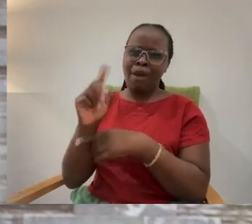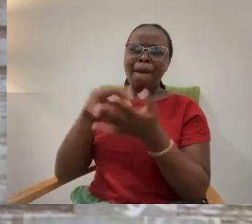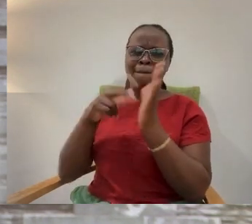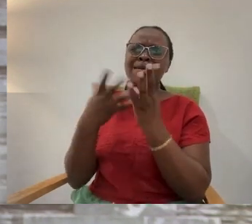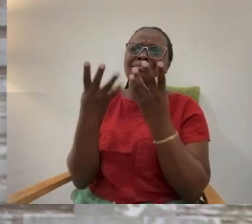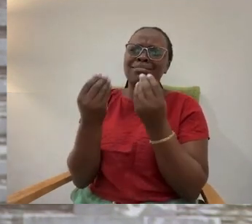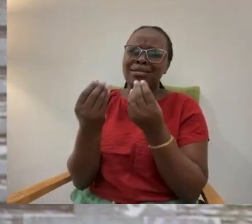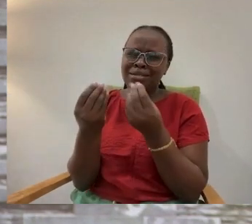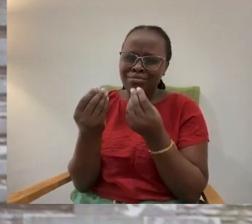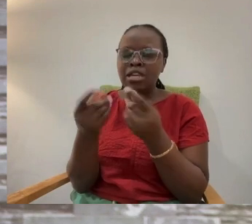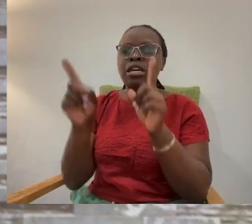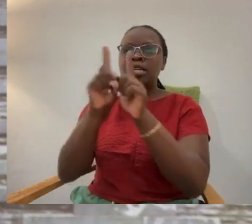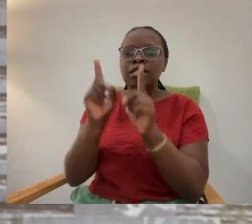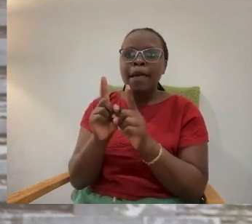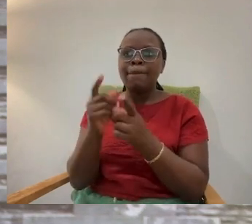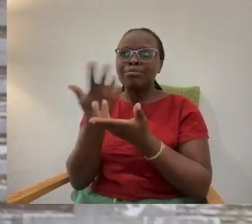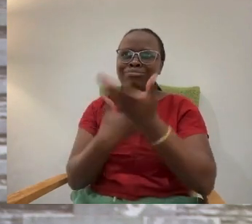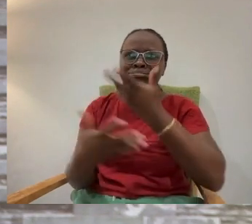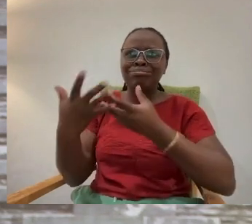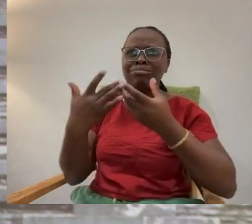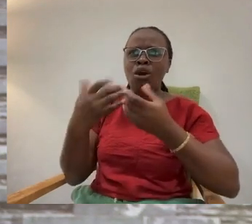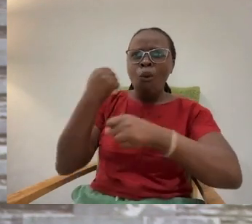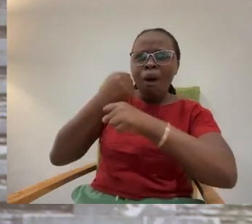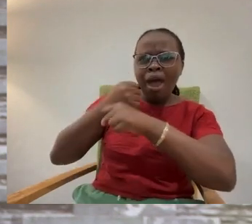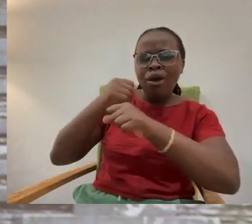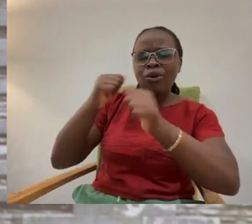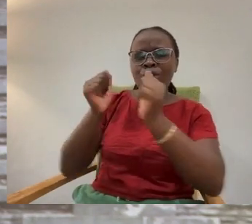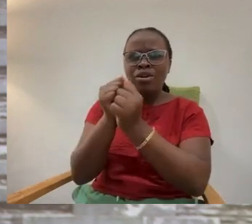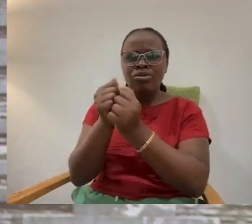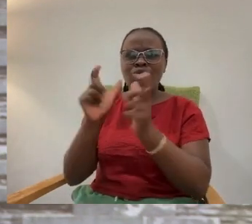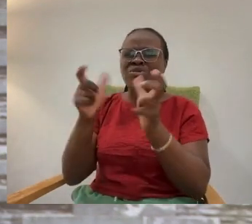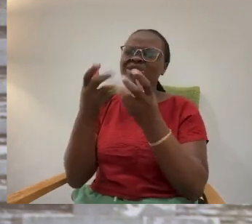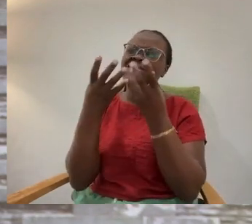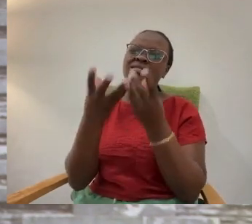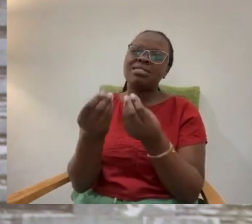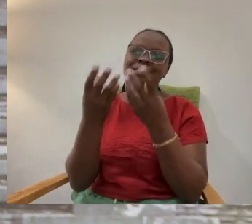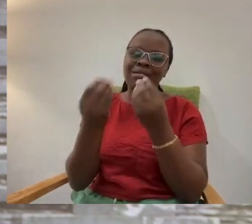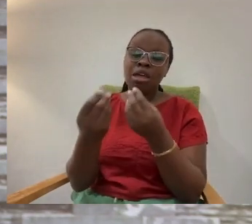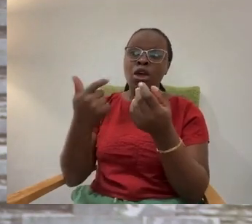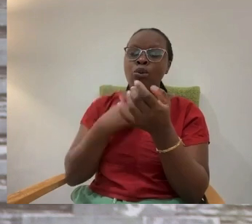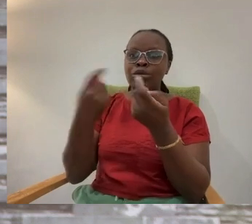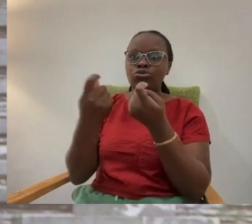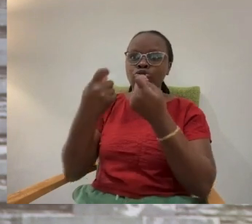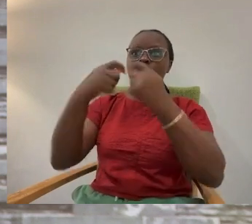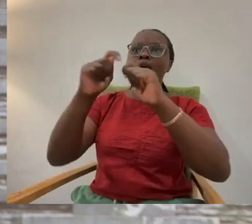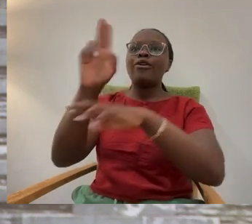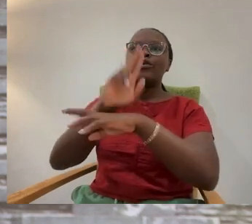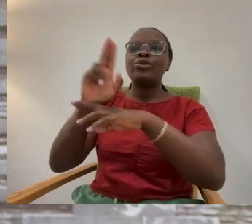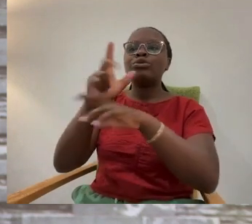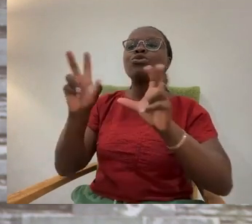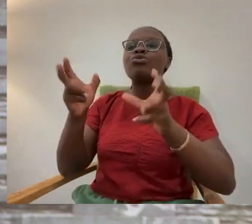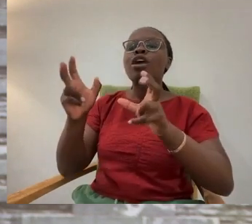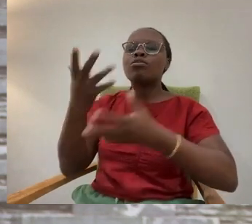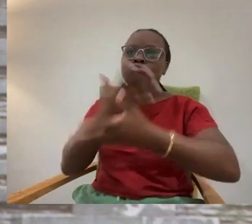of operating radio. We've used radio to reach thousands of children and